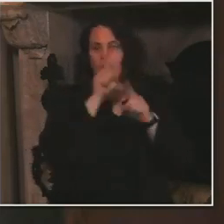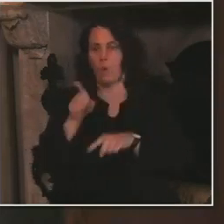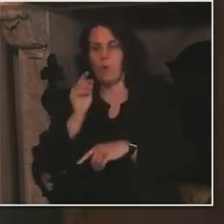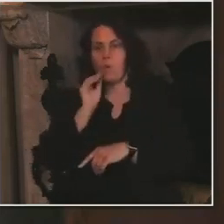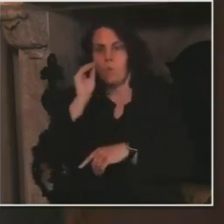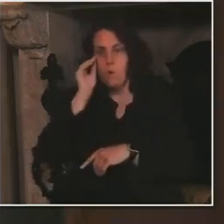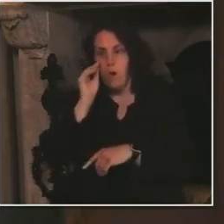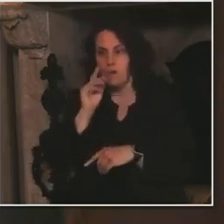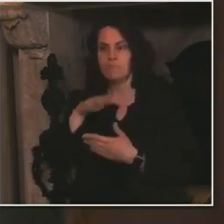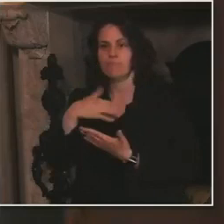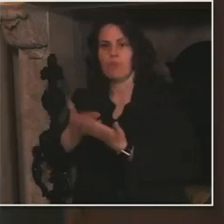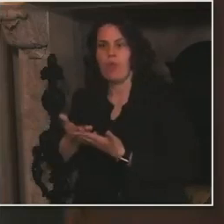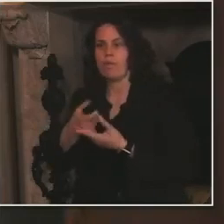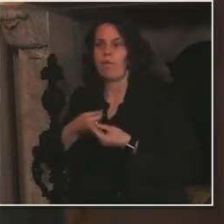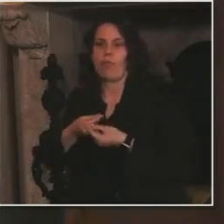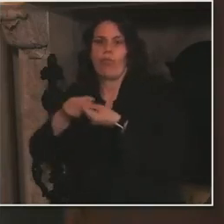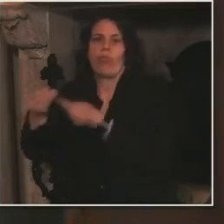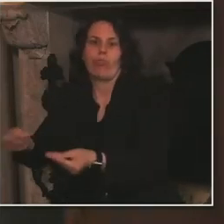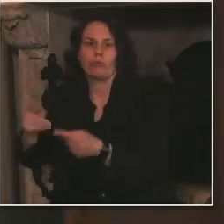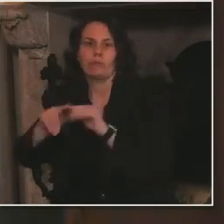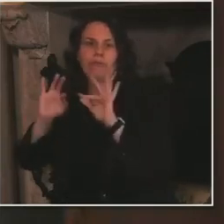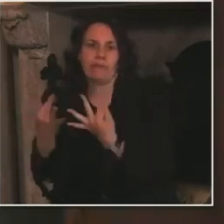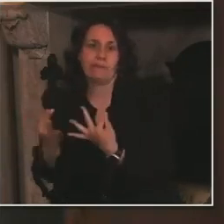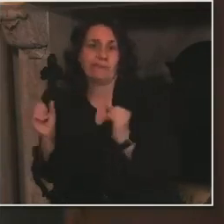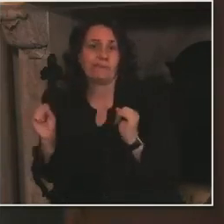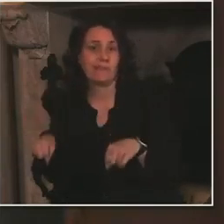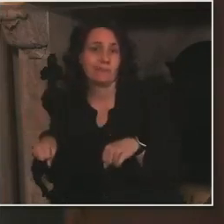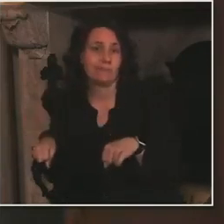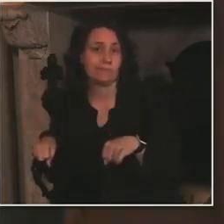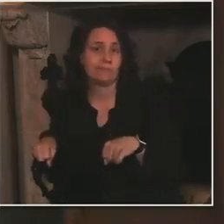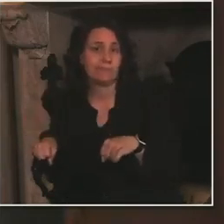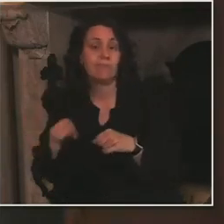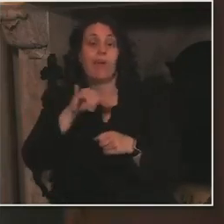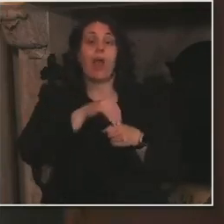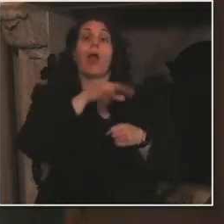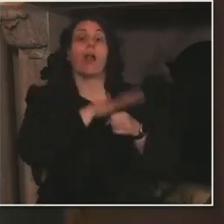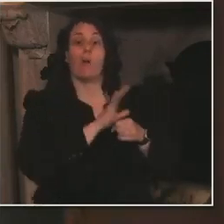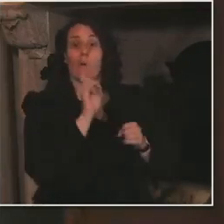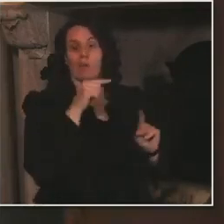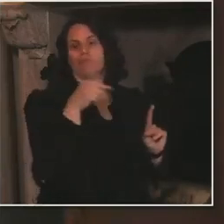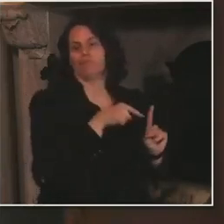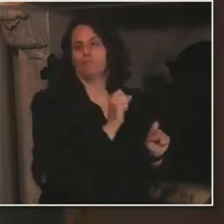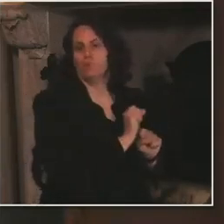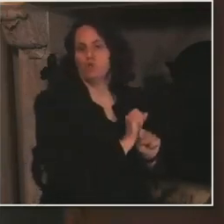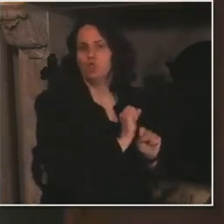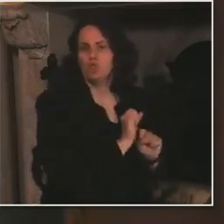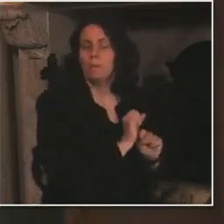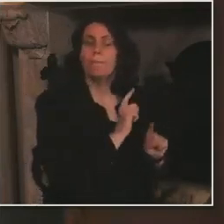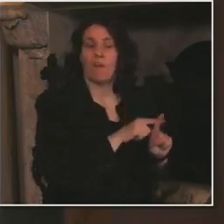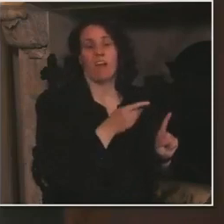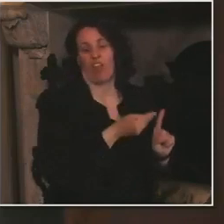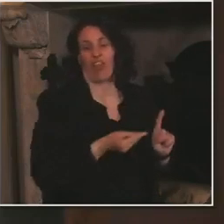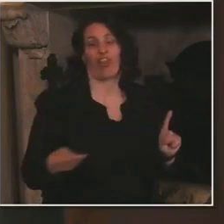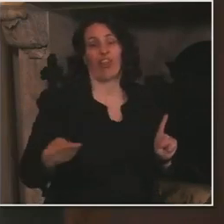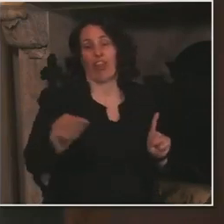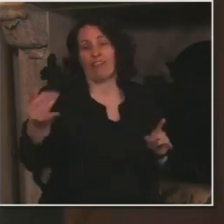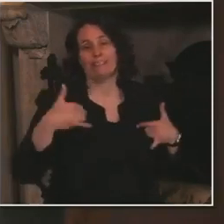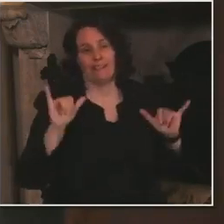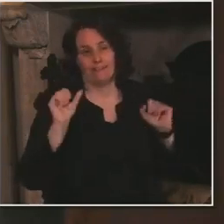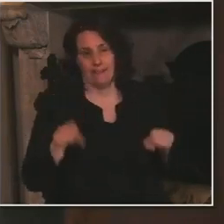why part of our strategy this week is to get to a place starting today where